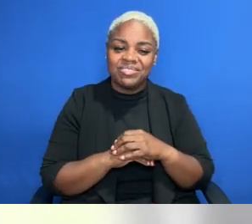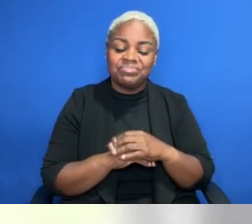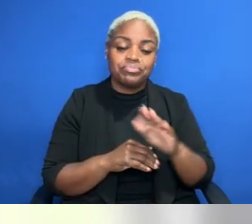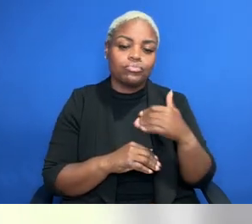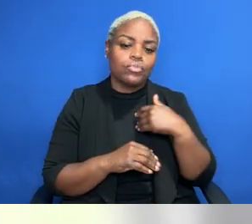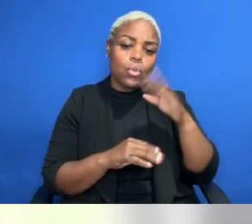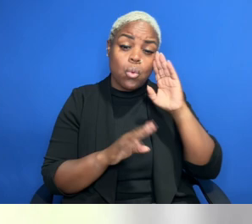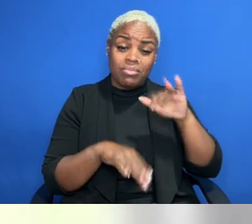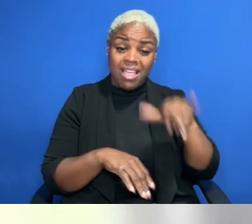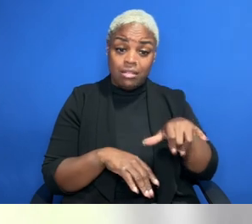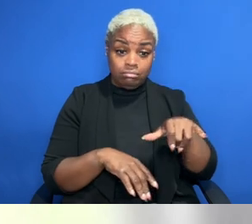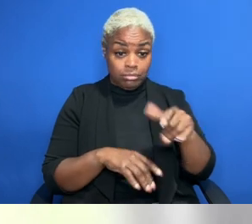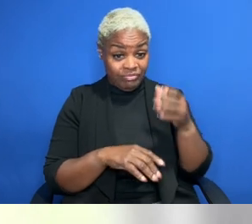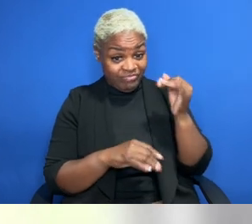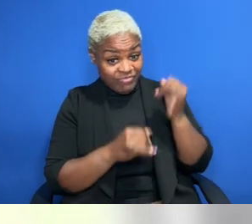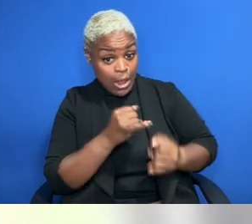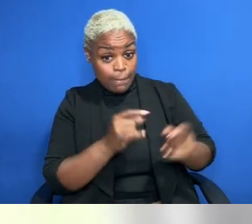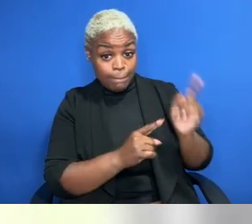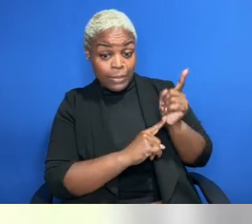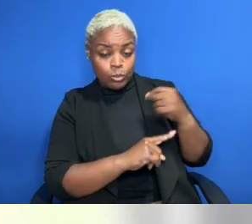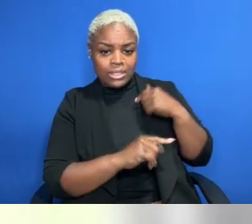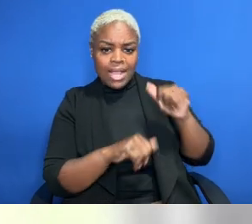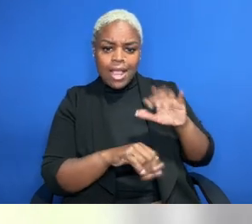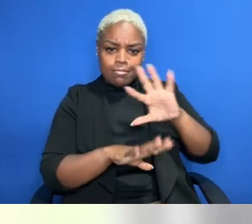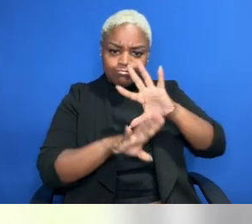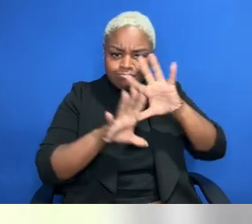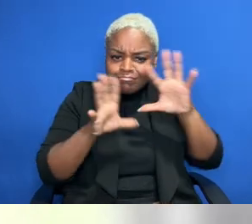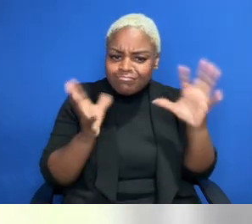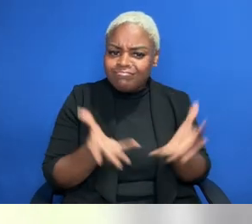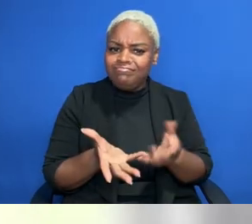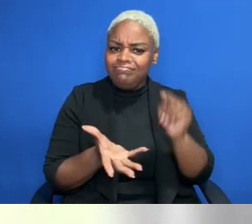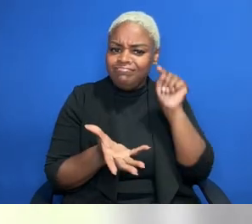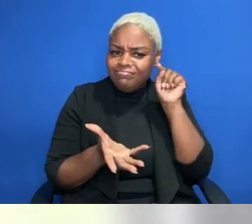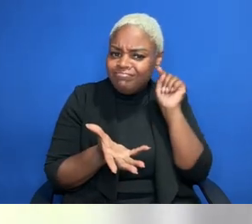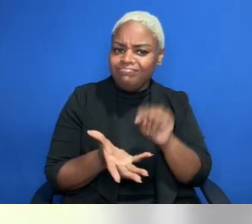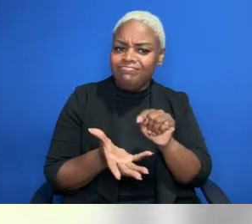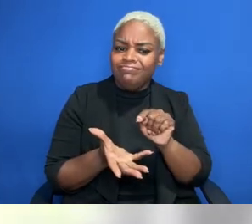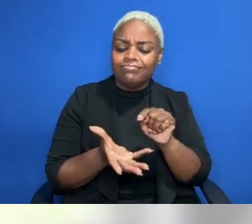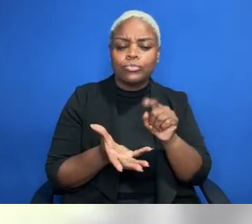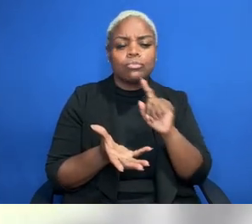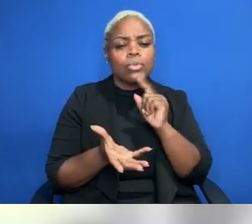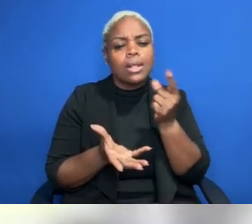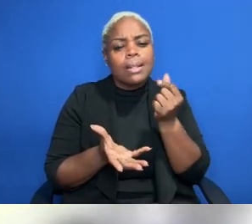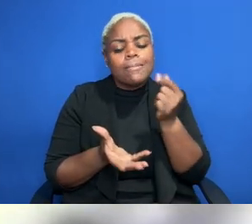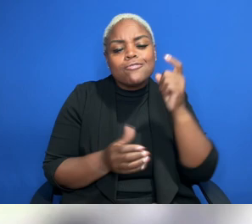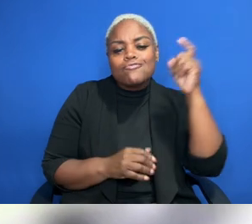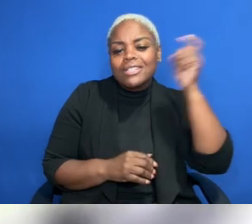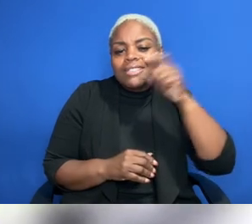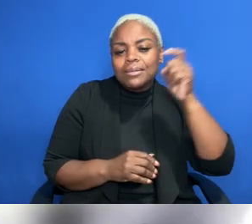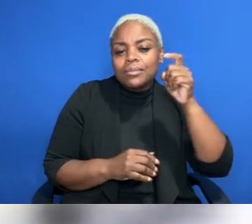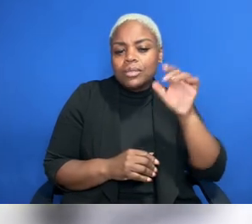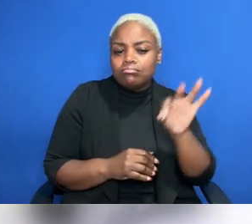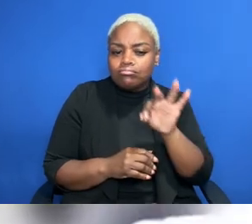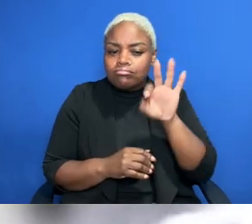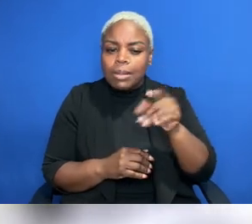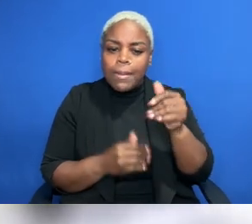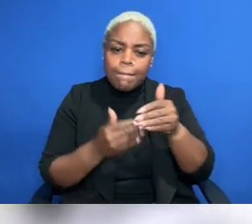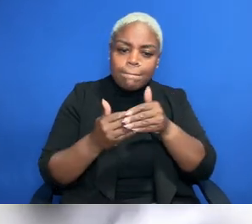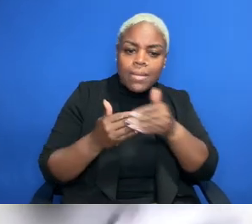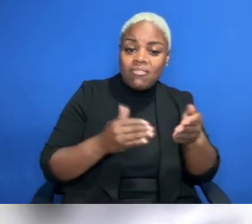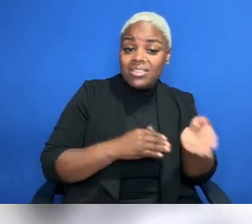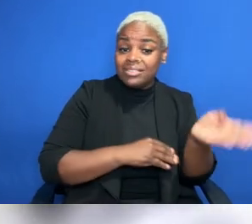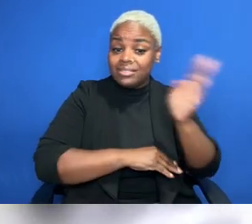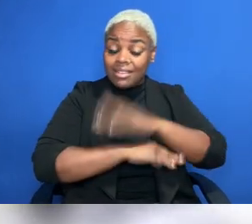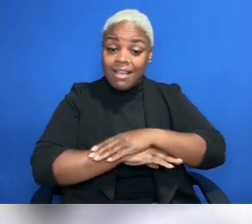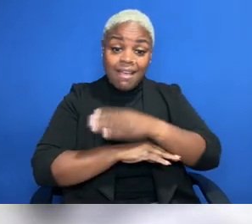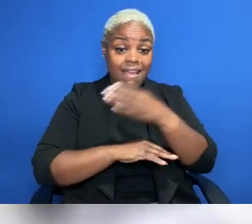day. We really hope that in these final minutes we can impart a little wisdom